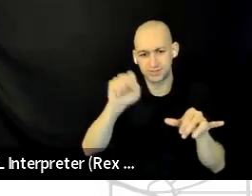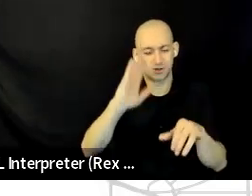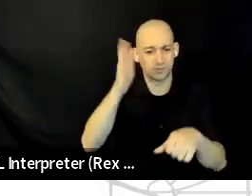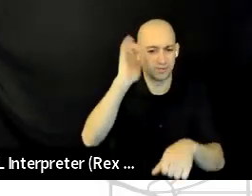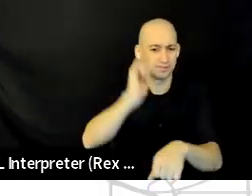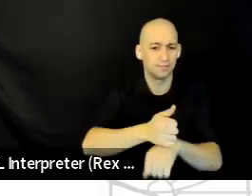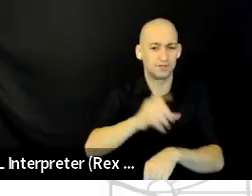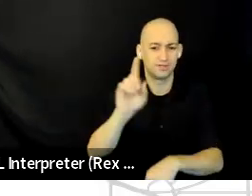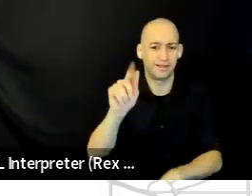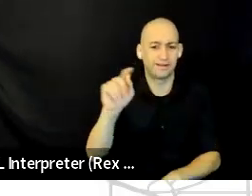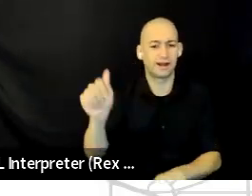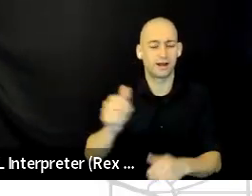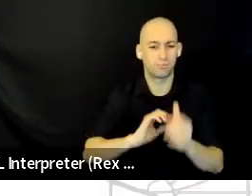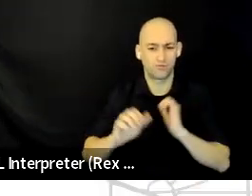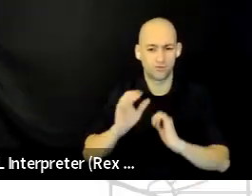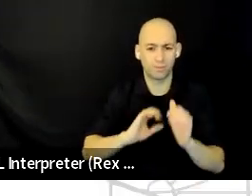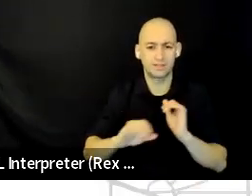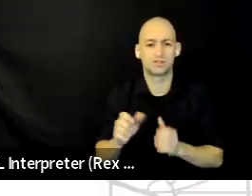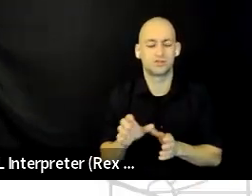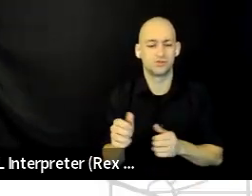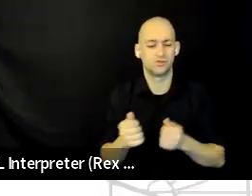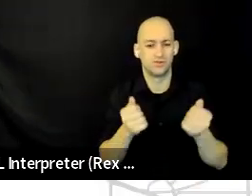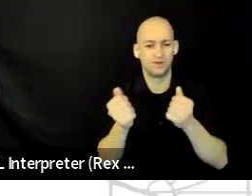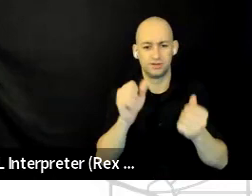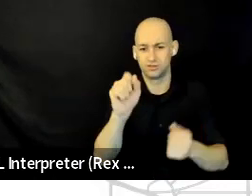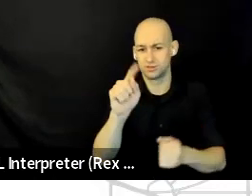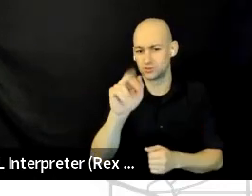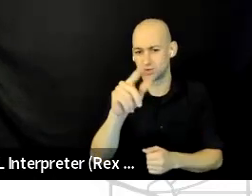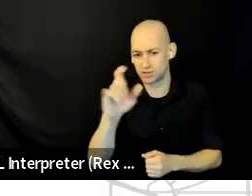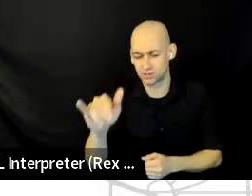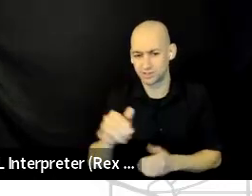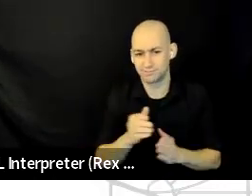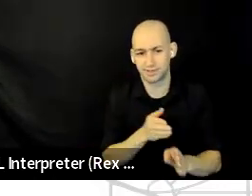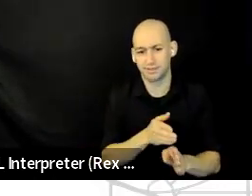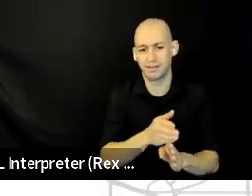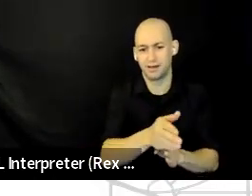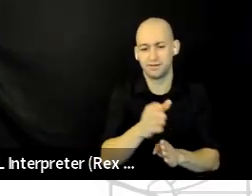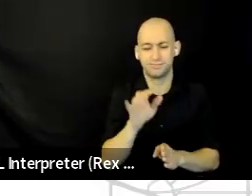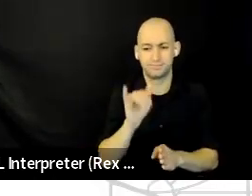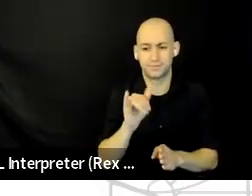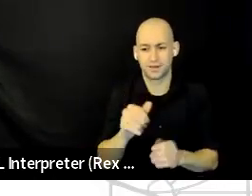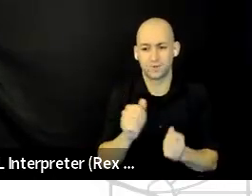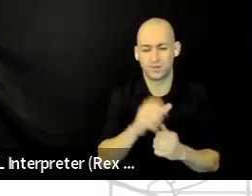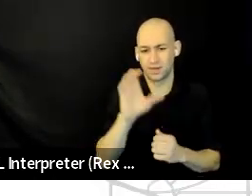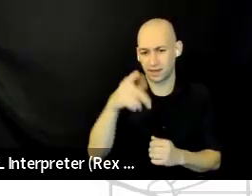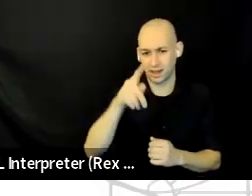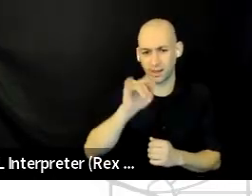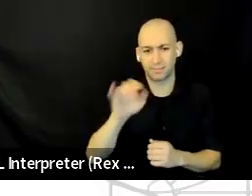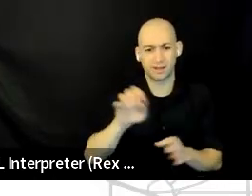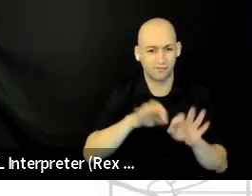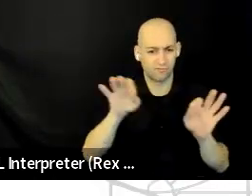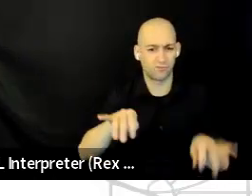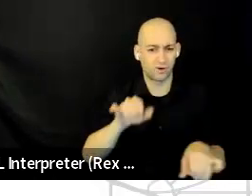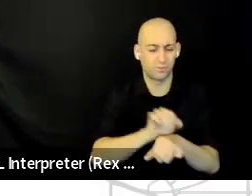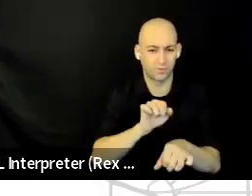data and performance-driven strategy to align transportation investments with CAPDI framework. And this effort will serve